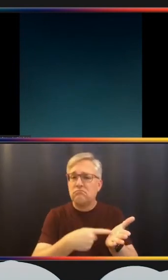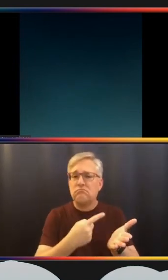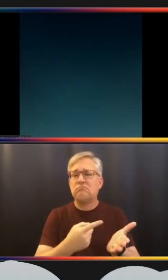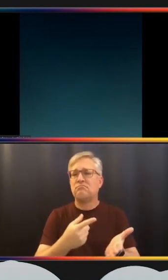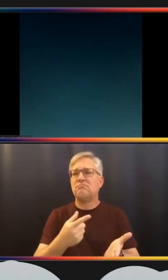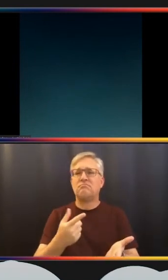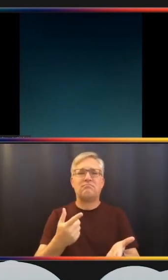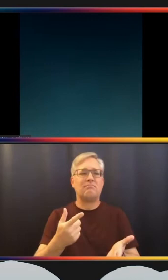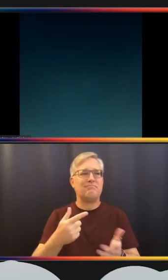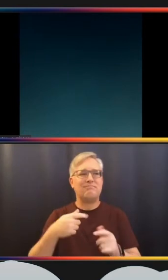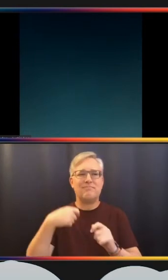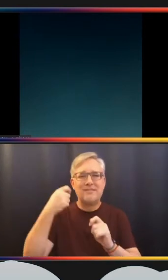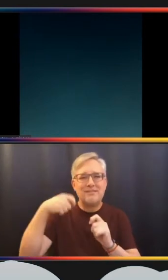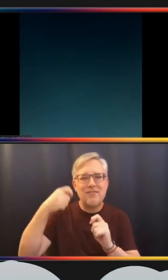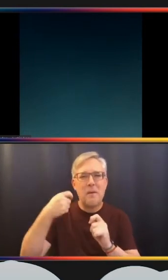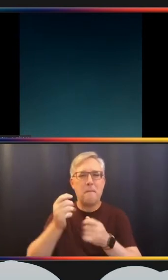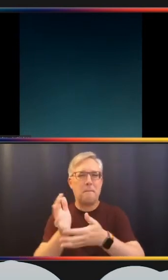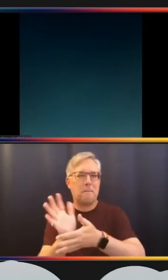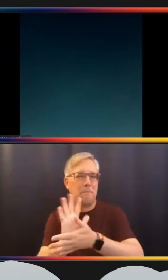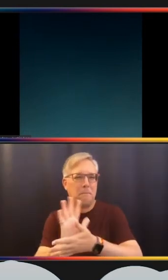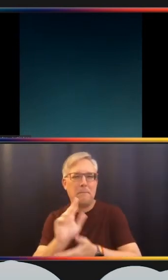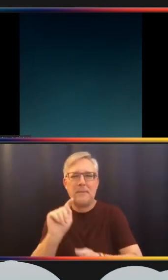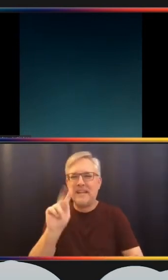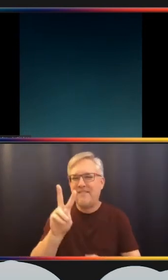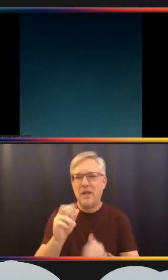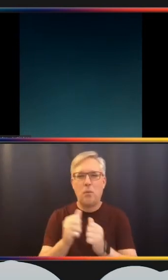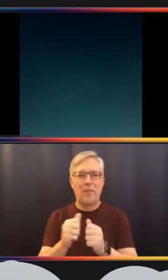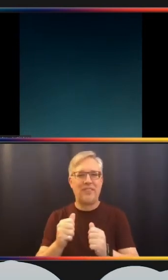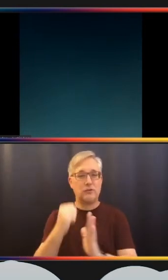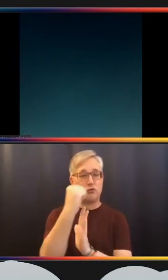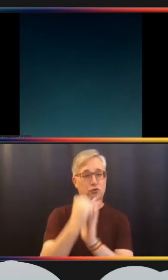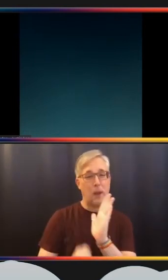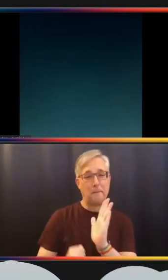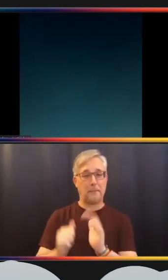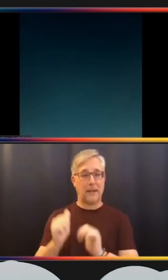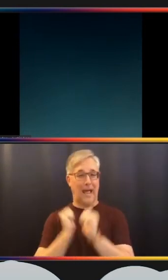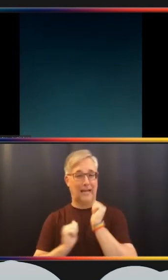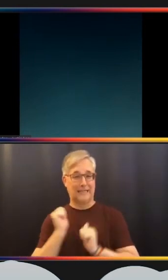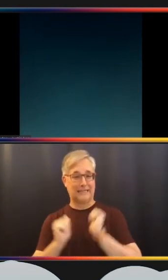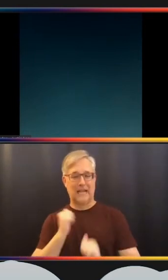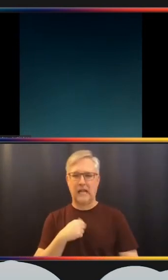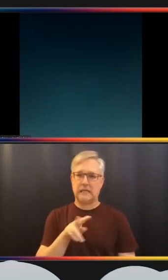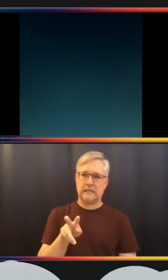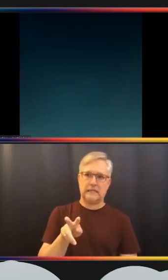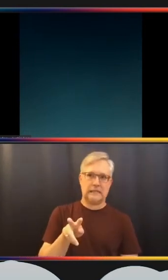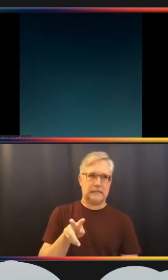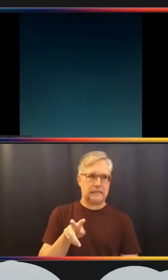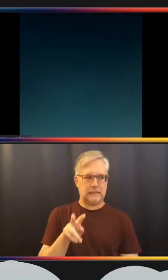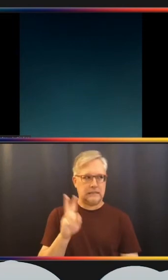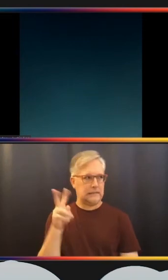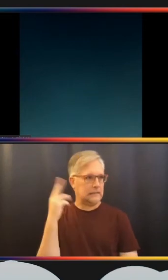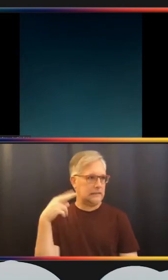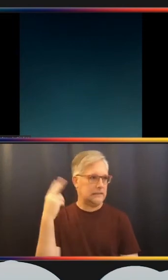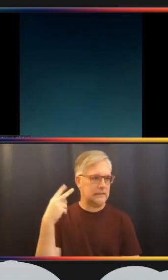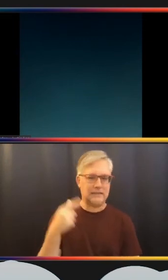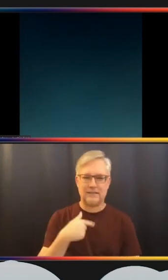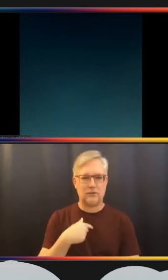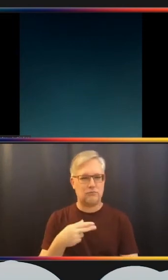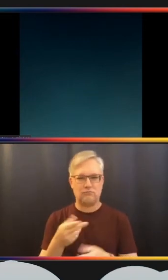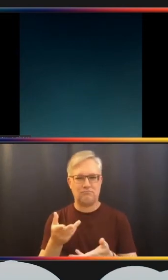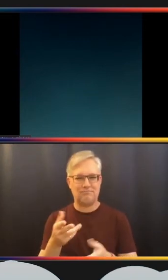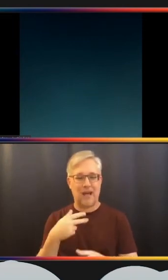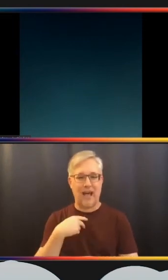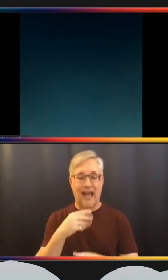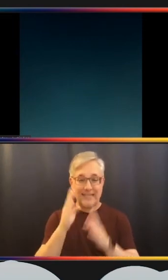and films feel like too much to process, and I have a real short attention span. So